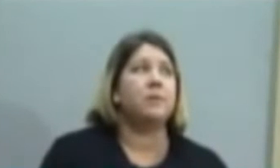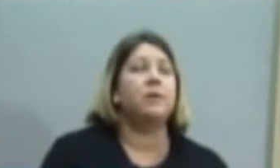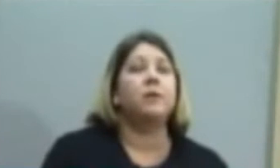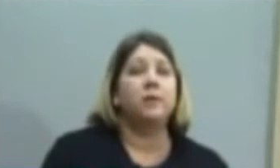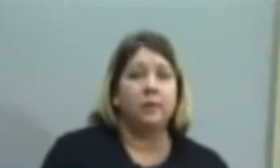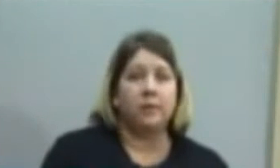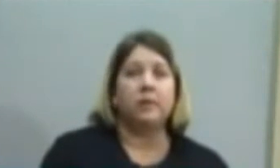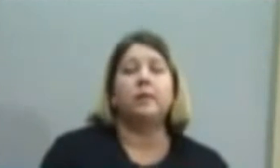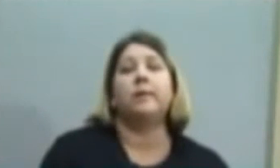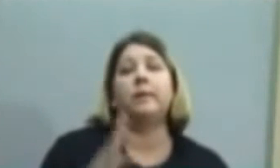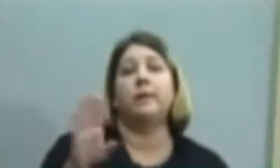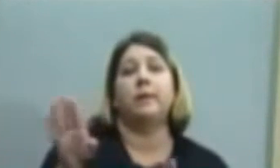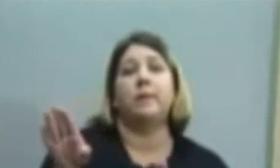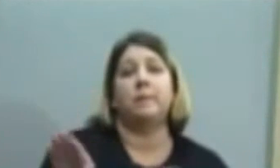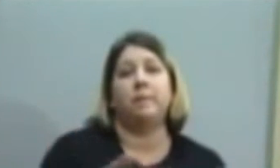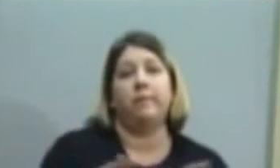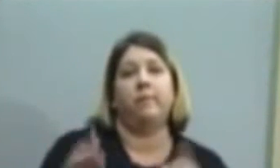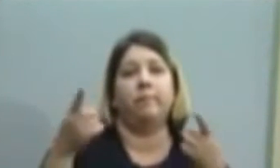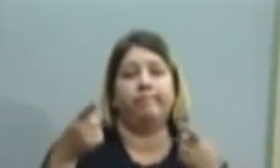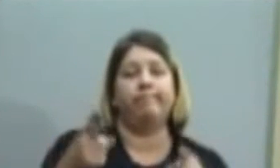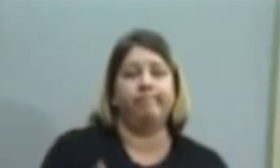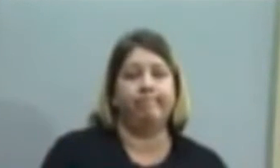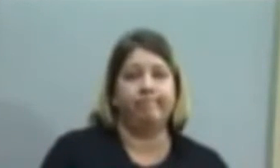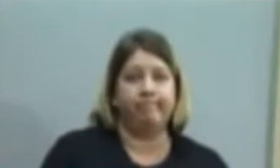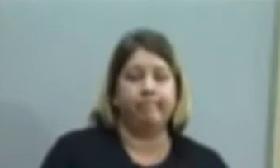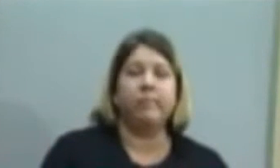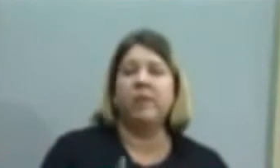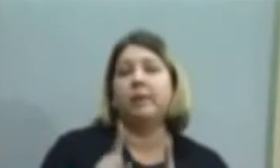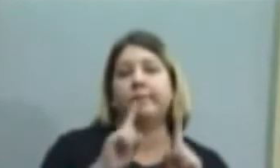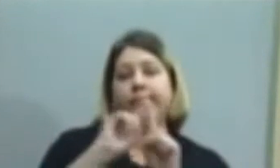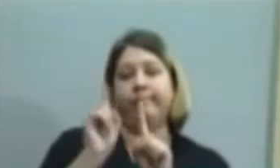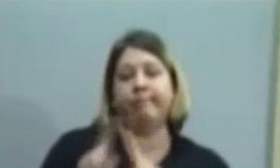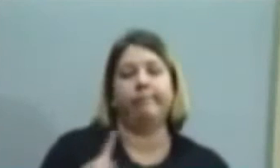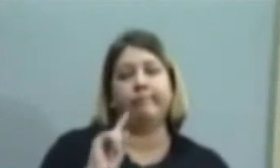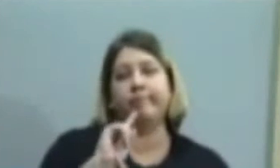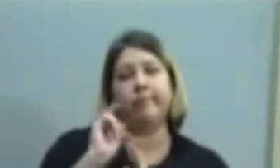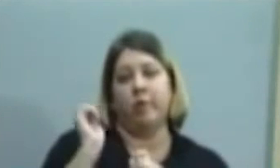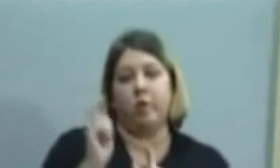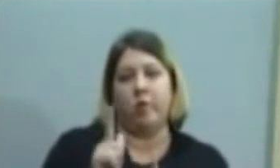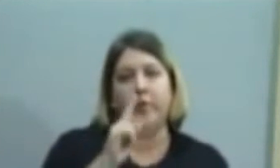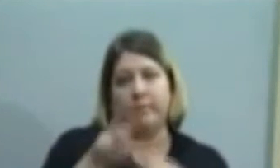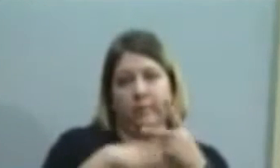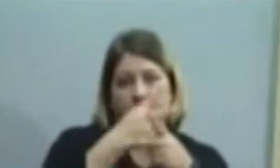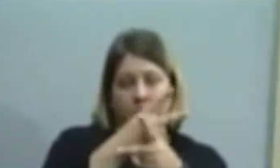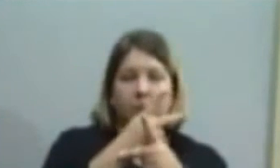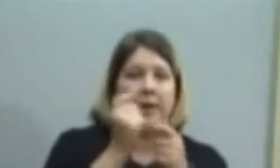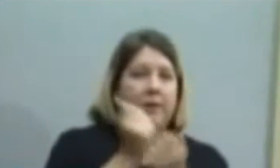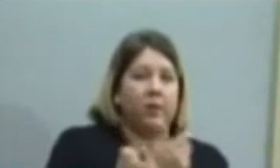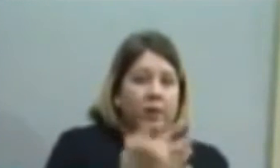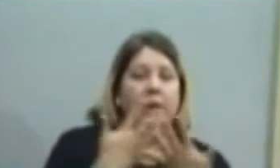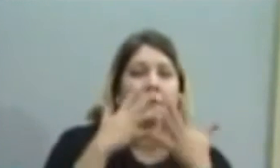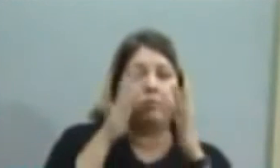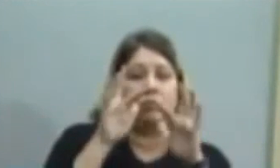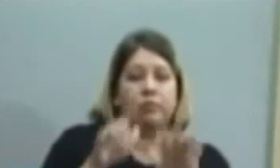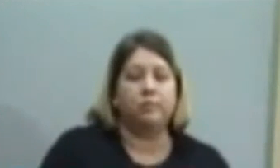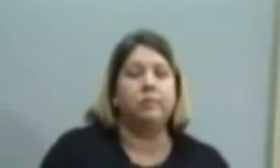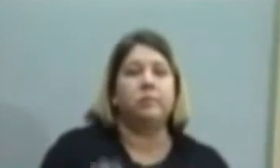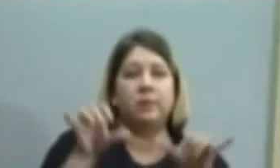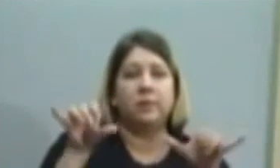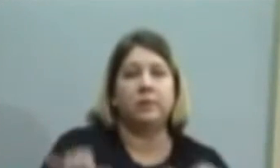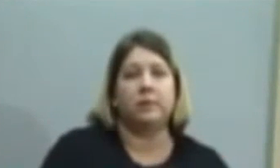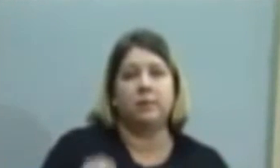And this is behavior occurrences. So all types of behavior. And again, everything is being entered into the